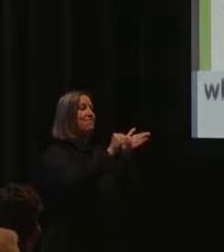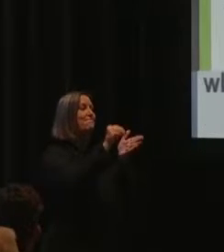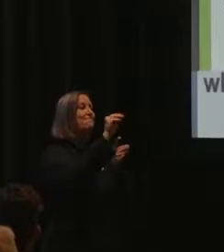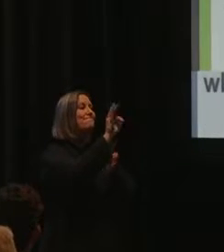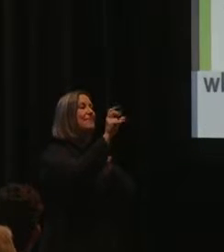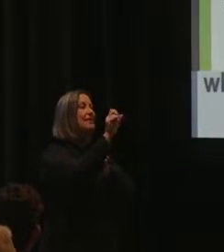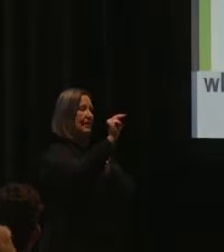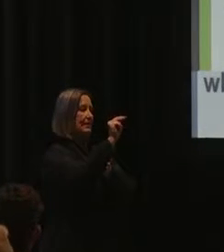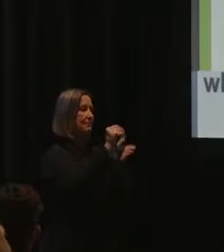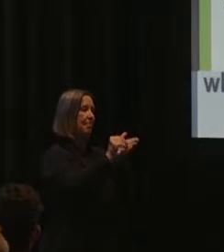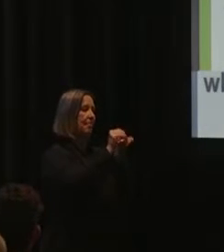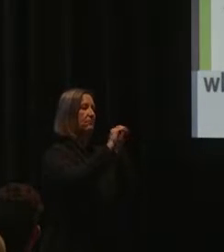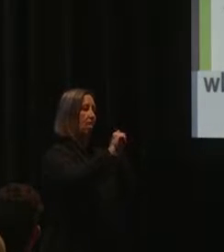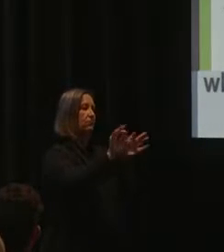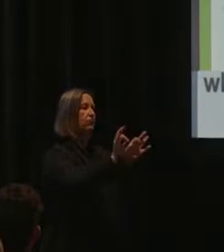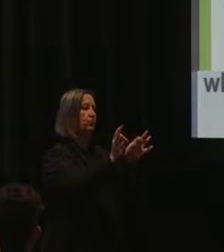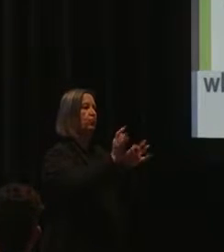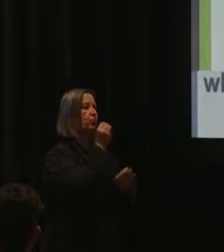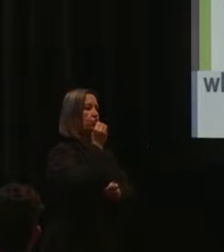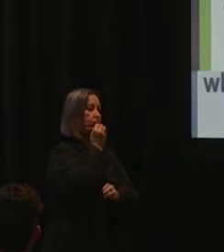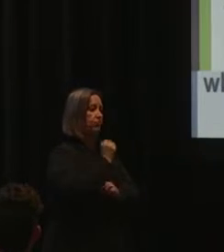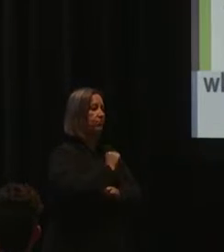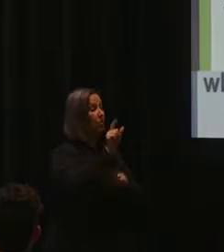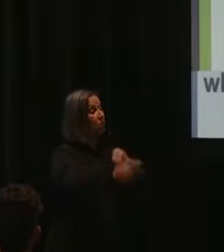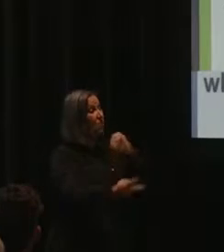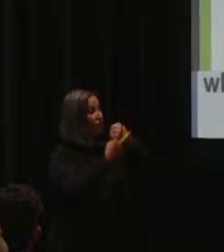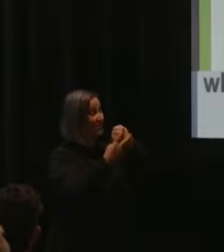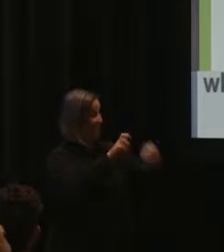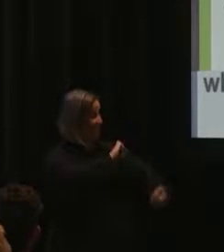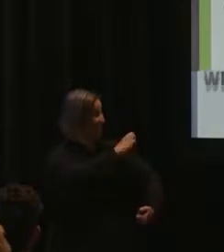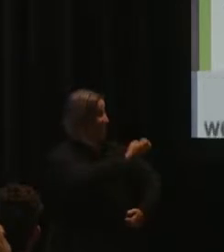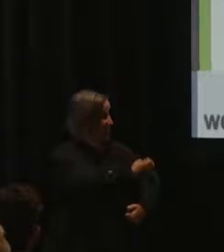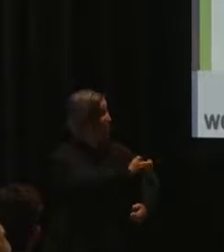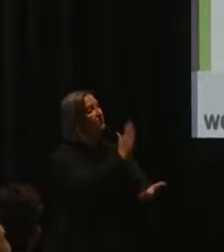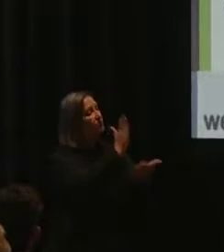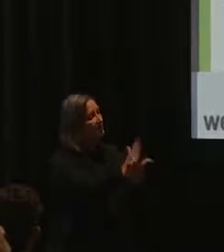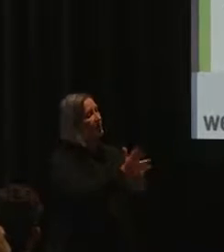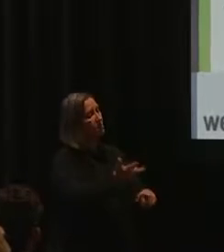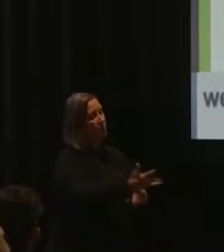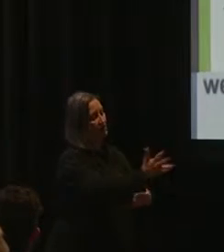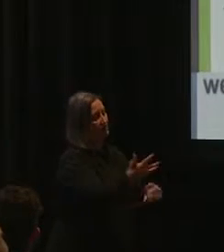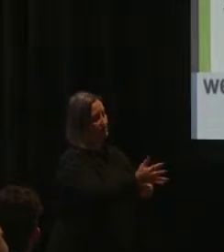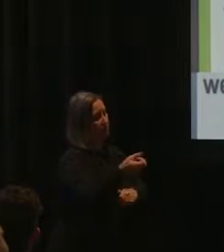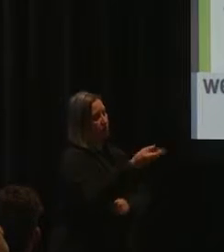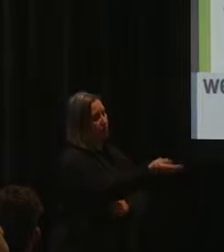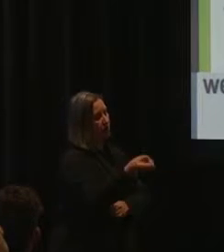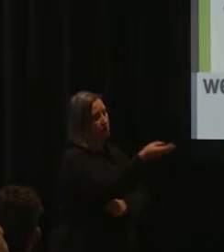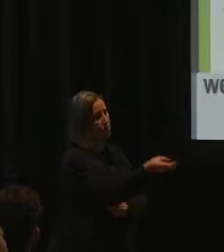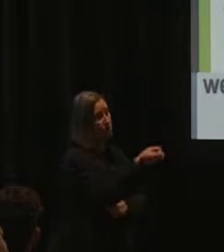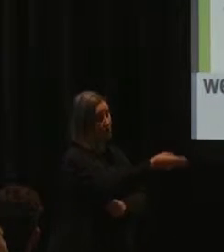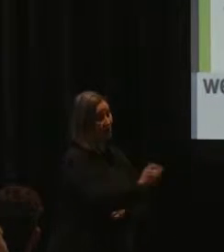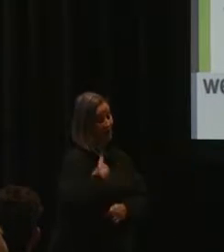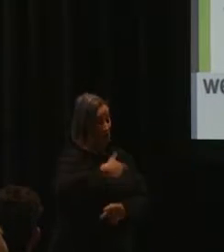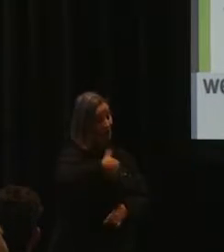saving 2% of our total energy usage if we stop wasting food. Not only is it costing us a lot,